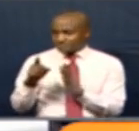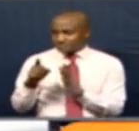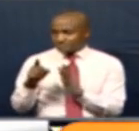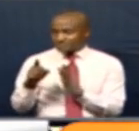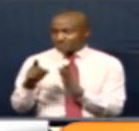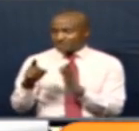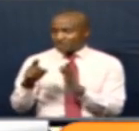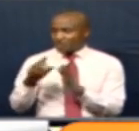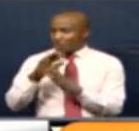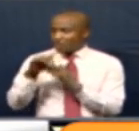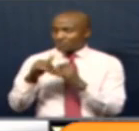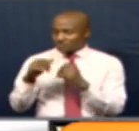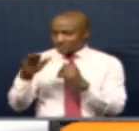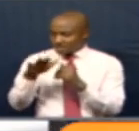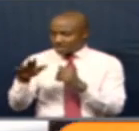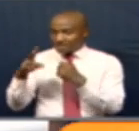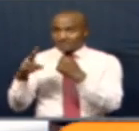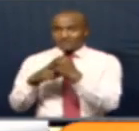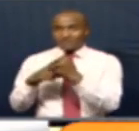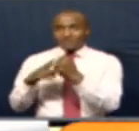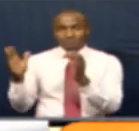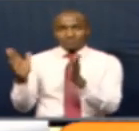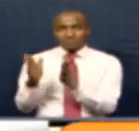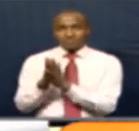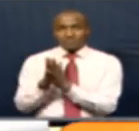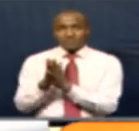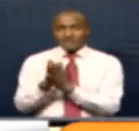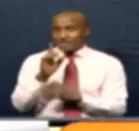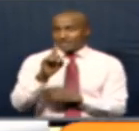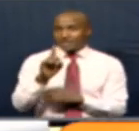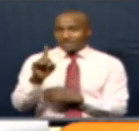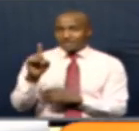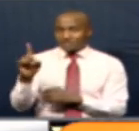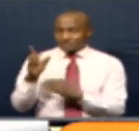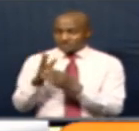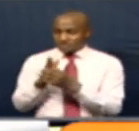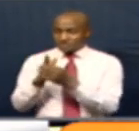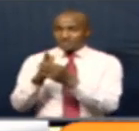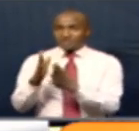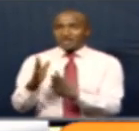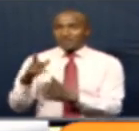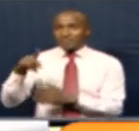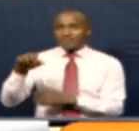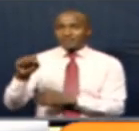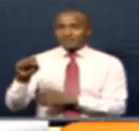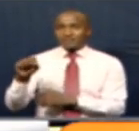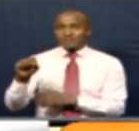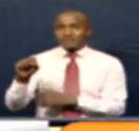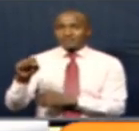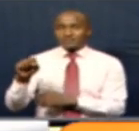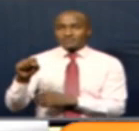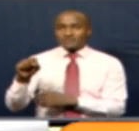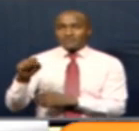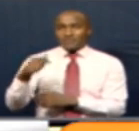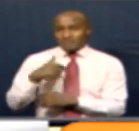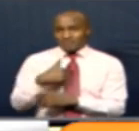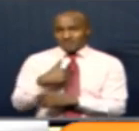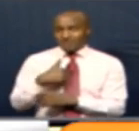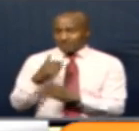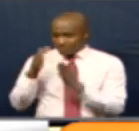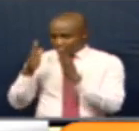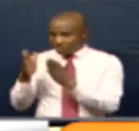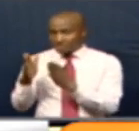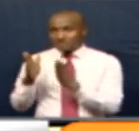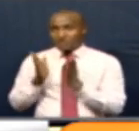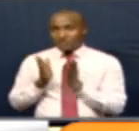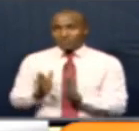7 thematic areas. And each one of those thematic areas is headed by a PS. Mm-hmm. So I'm heading the human